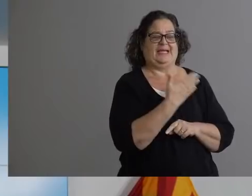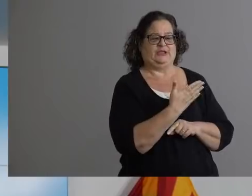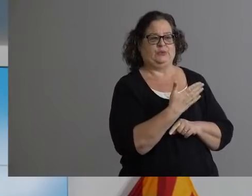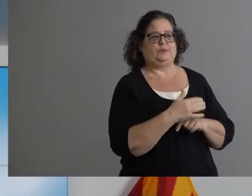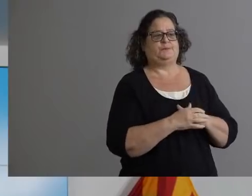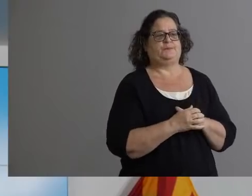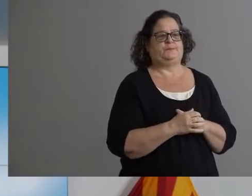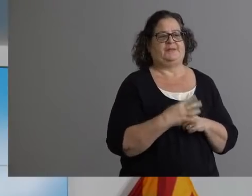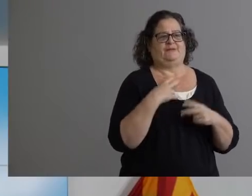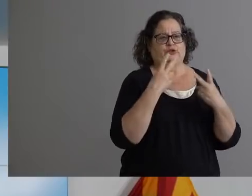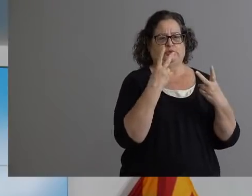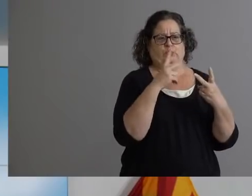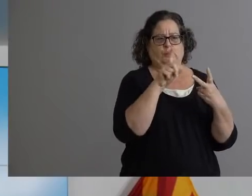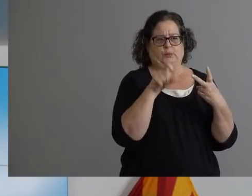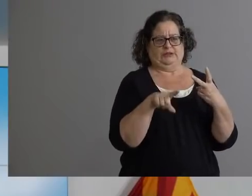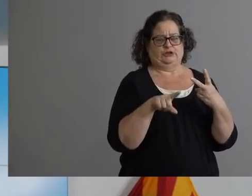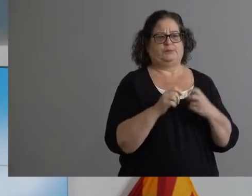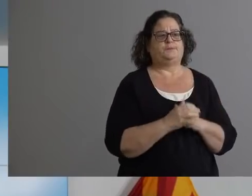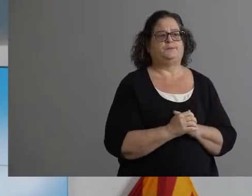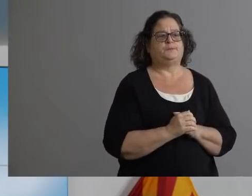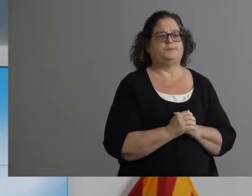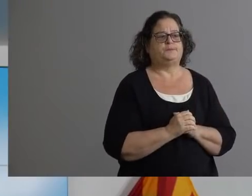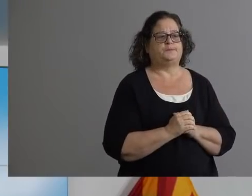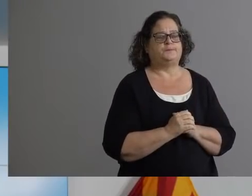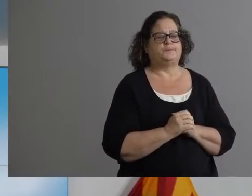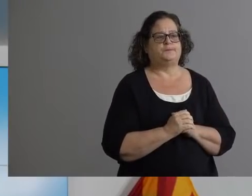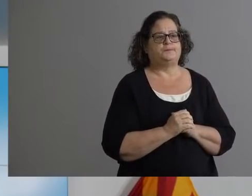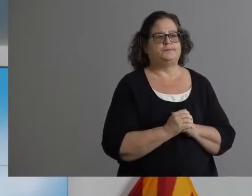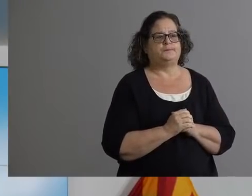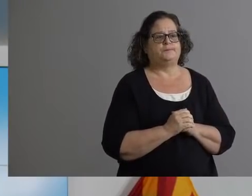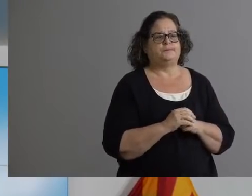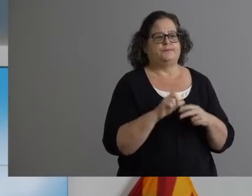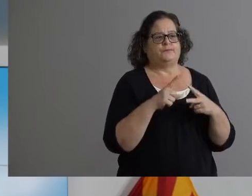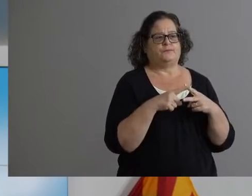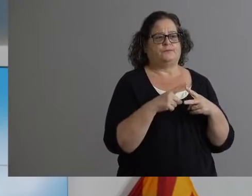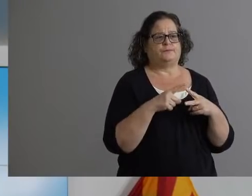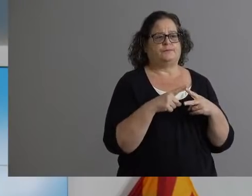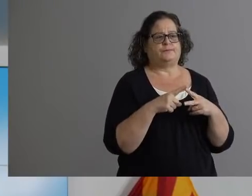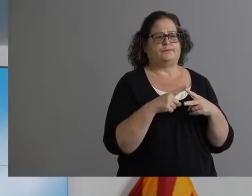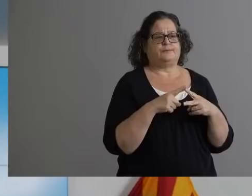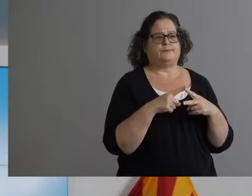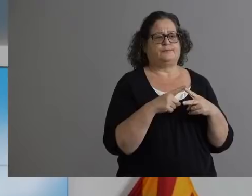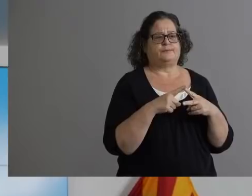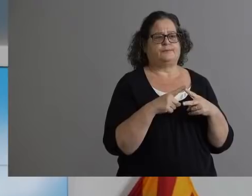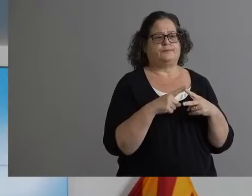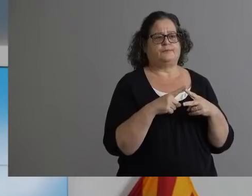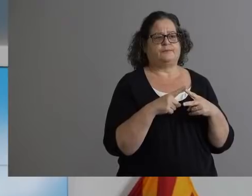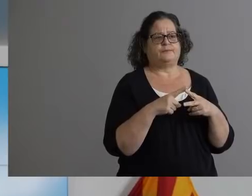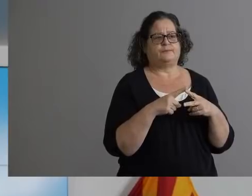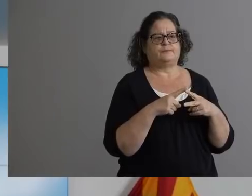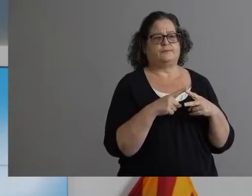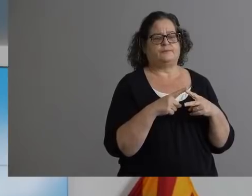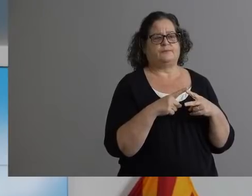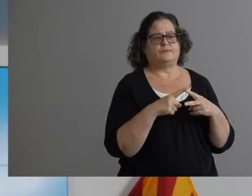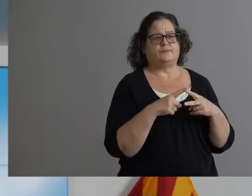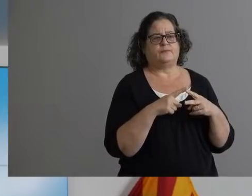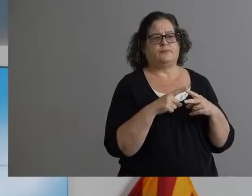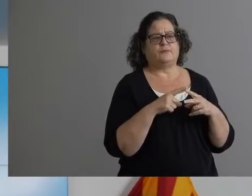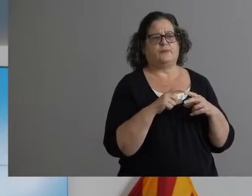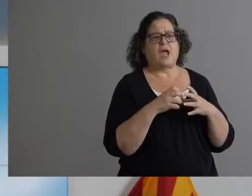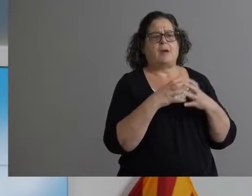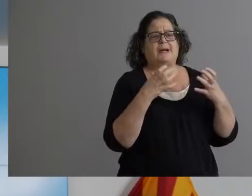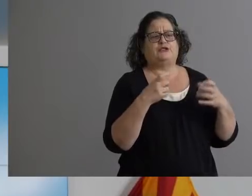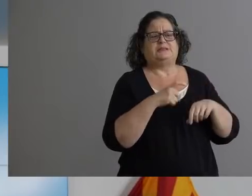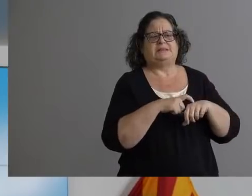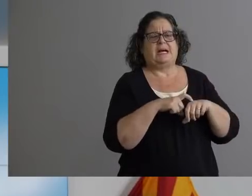today. One of them is, how many times have you been tested for COVID since this all began? And the other is,